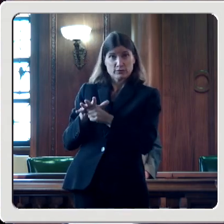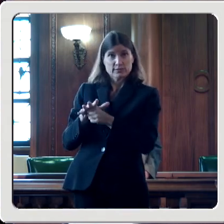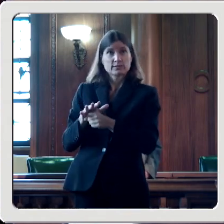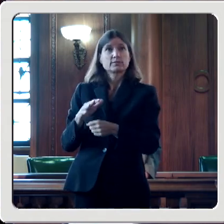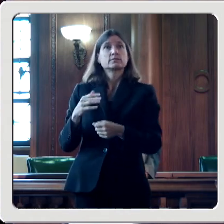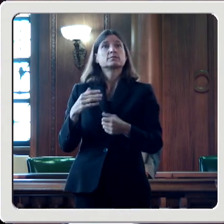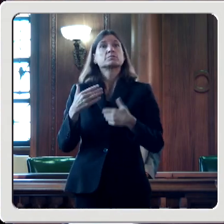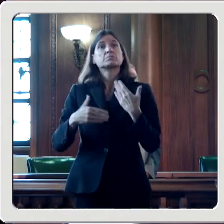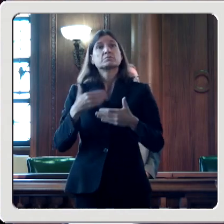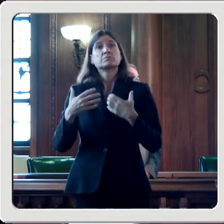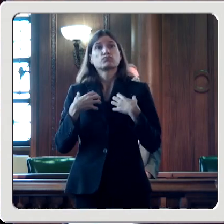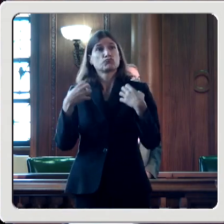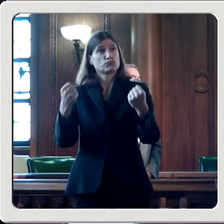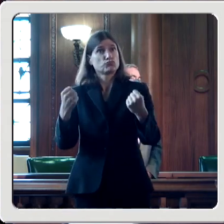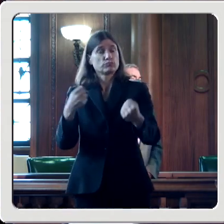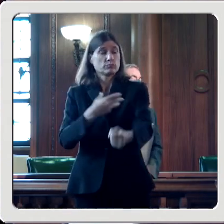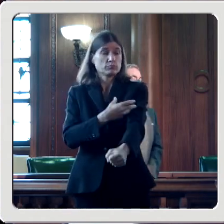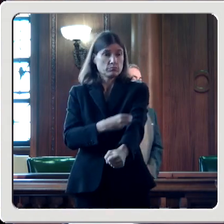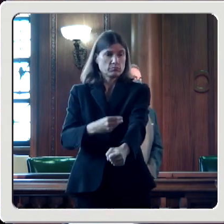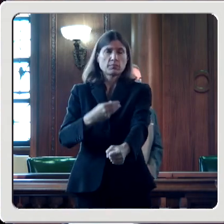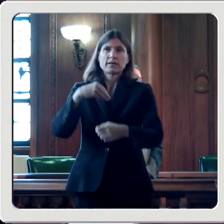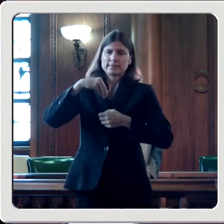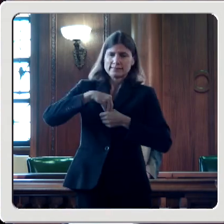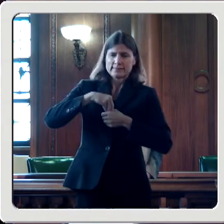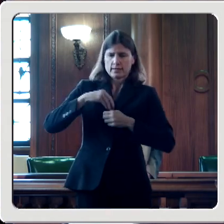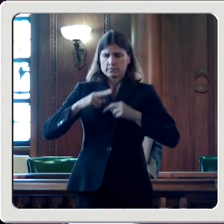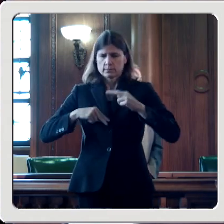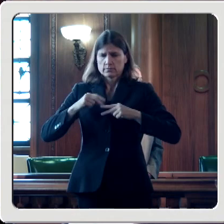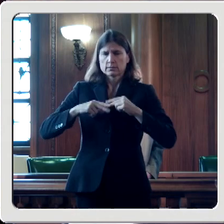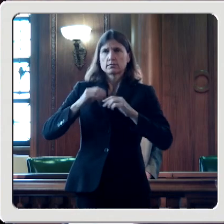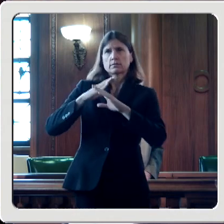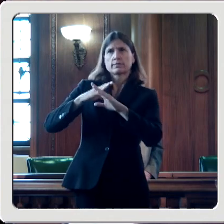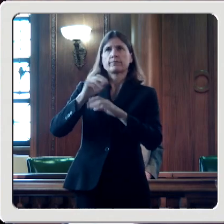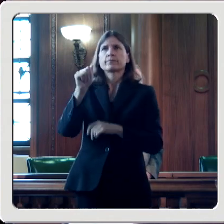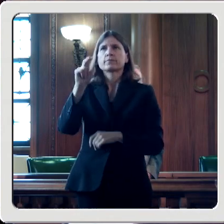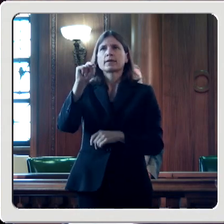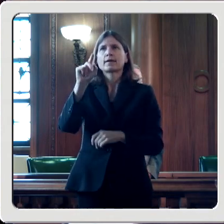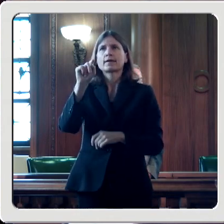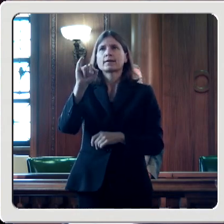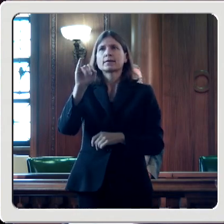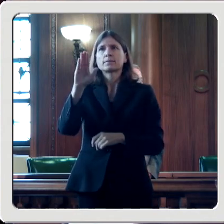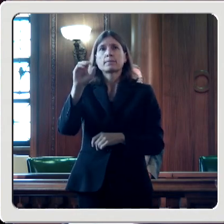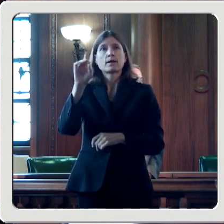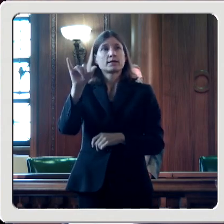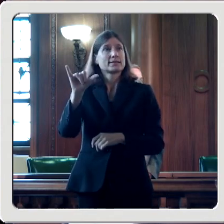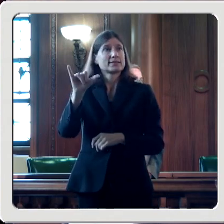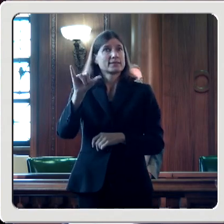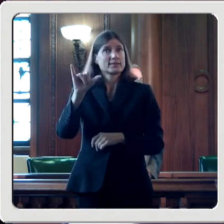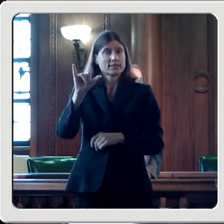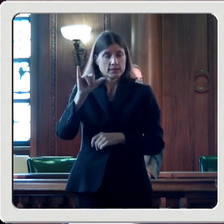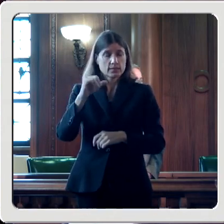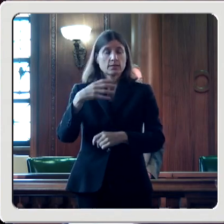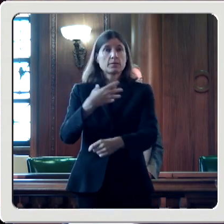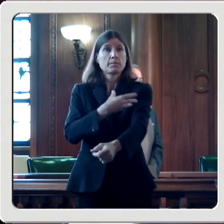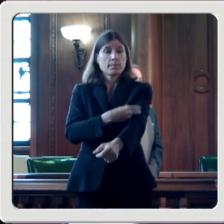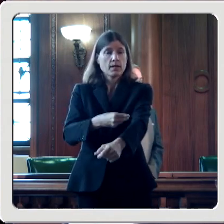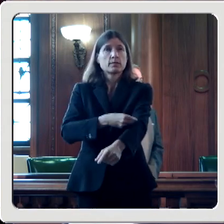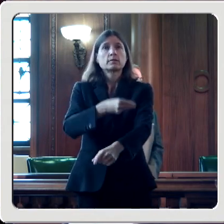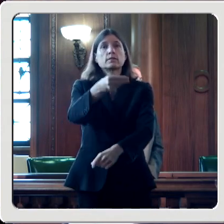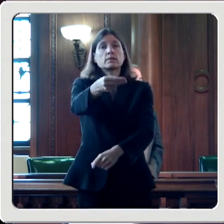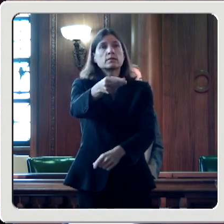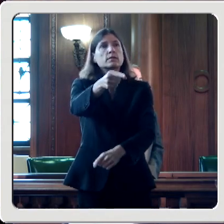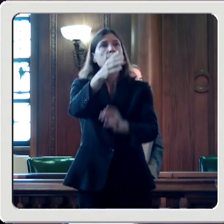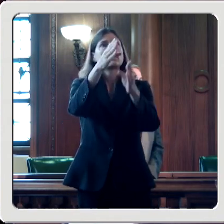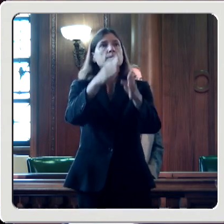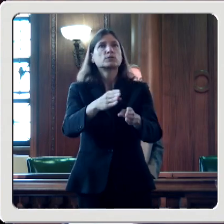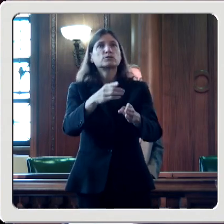blood donate blood. The cells are taken out of the blood, and the fluid left behind is called plasma. It's rich in